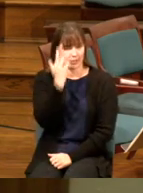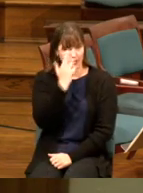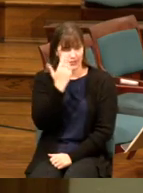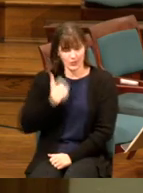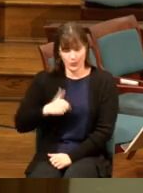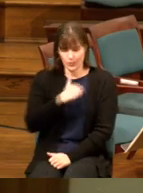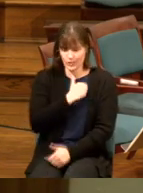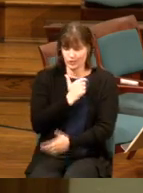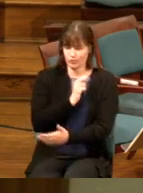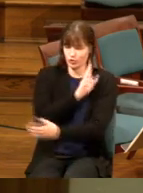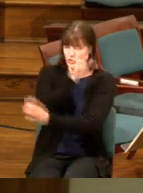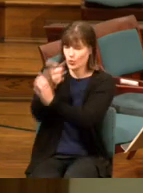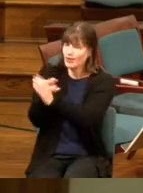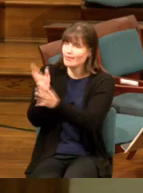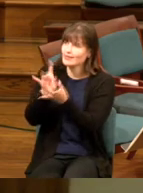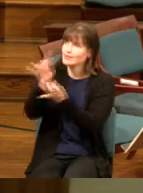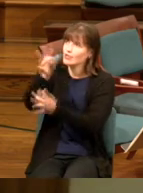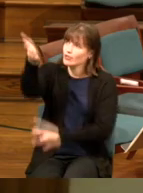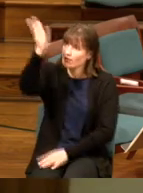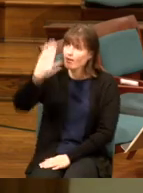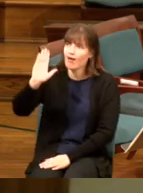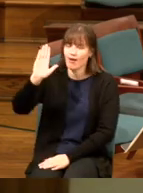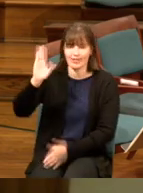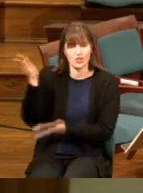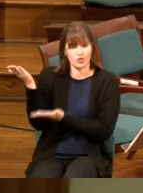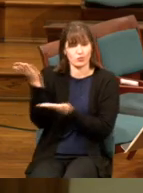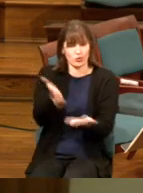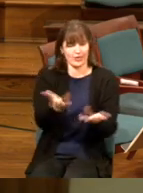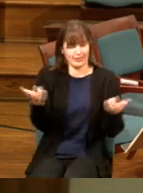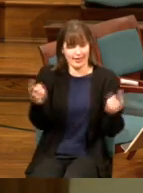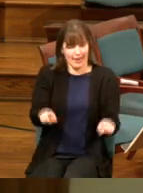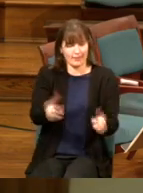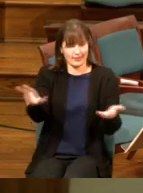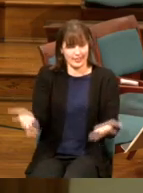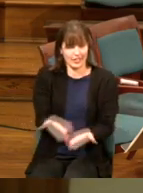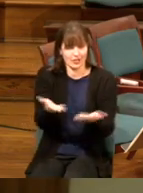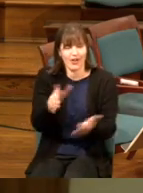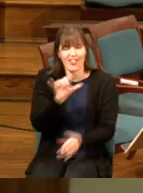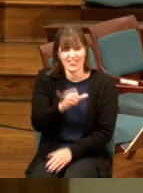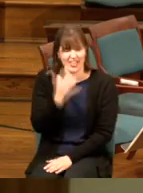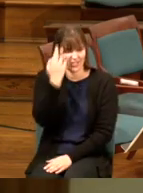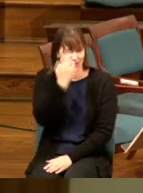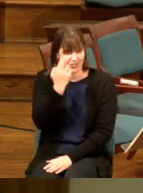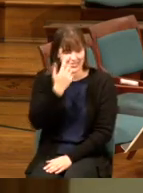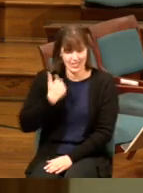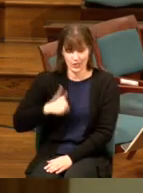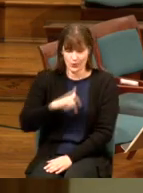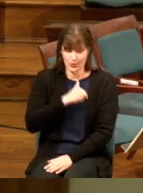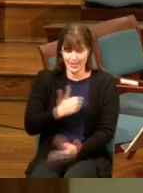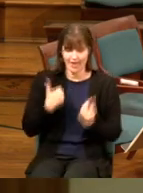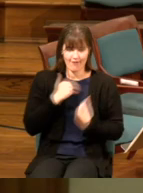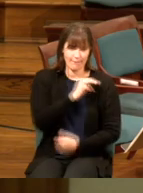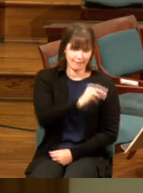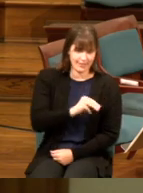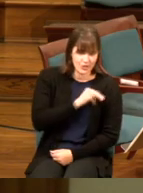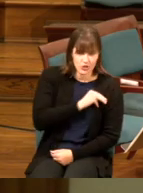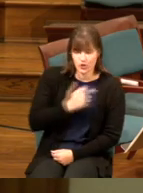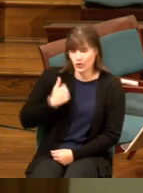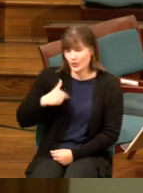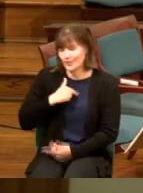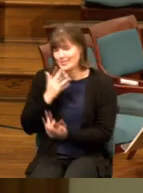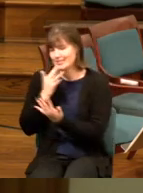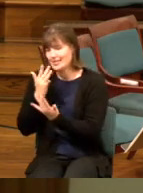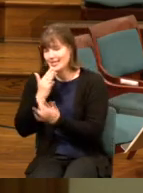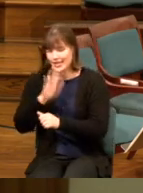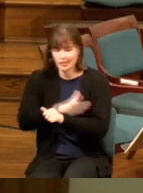the Spirit of God in bringing about. That is why we minister. That is why we sing. That is why we pray.